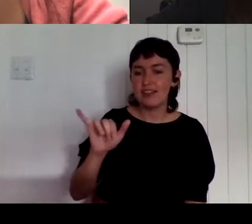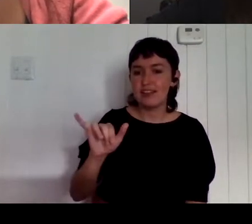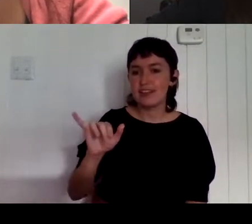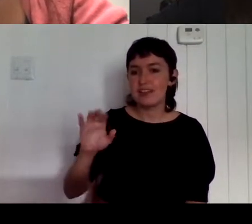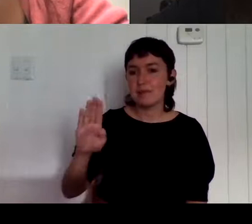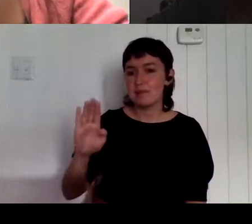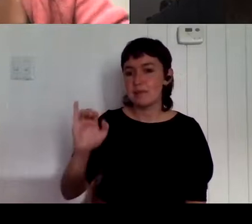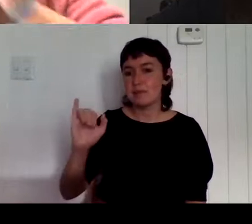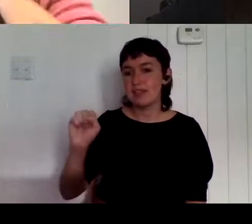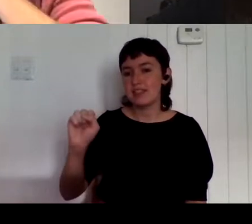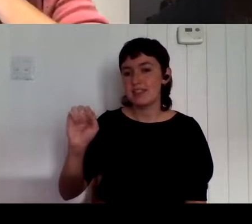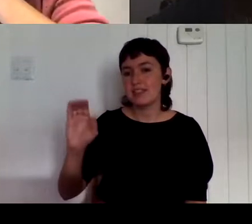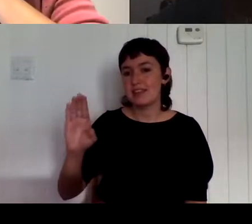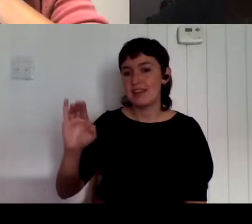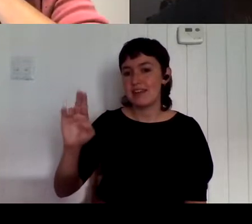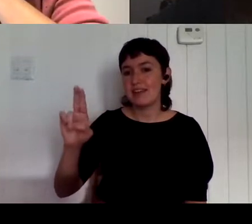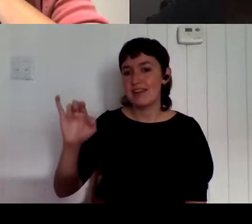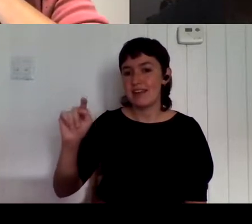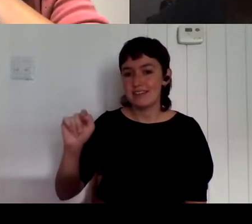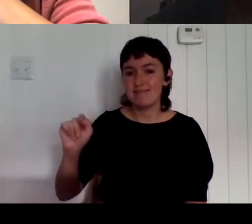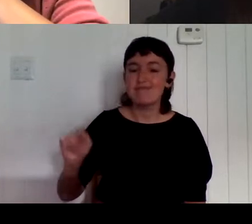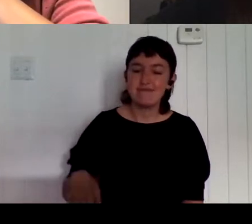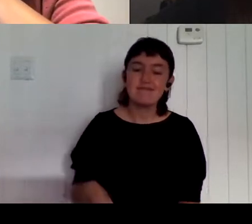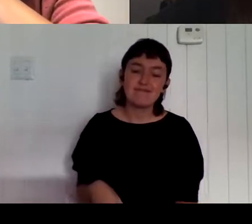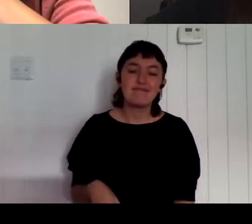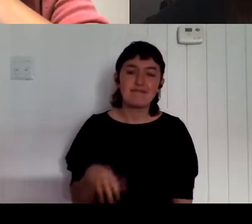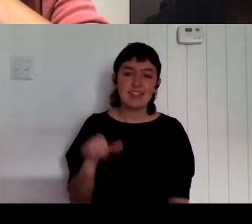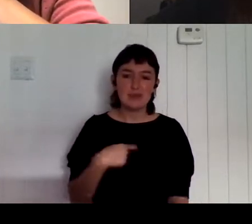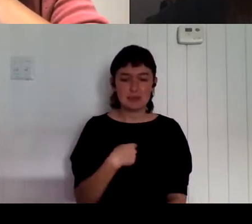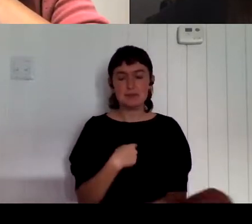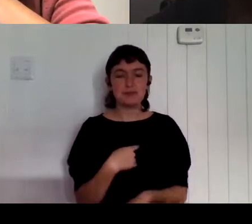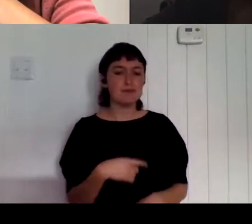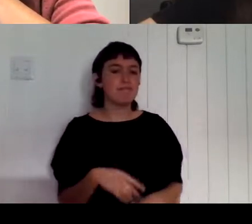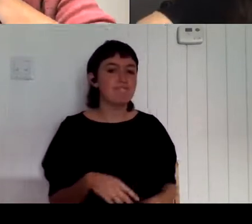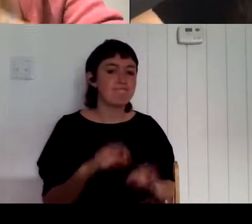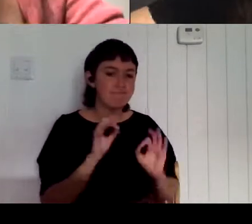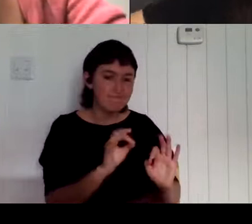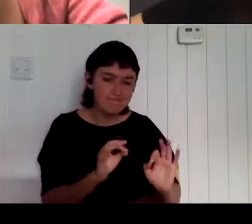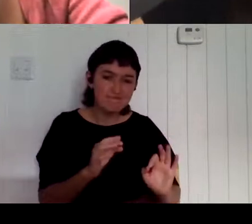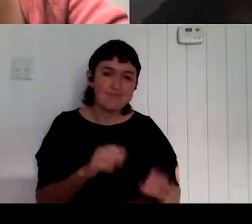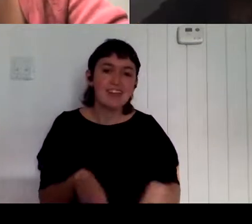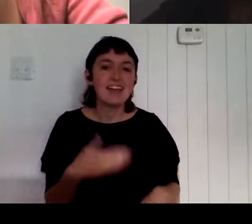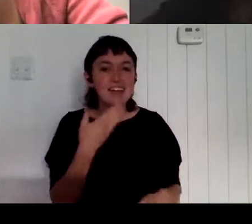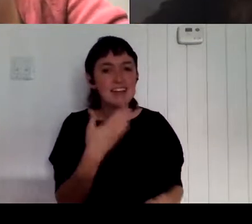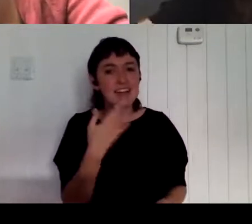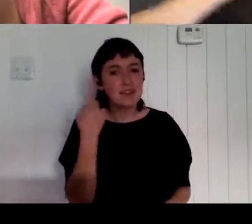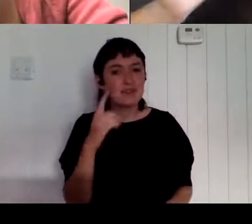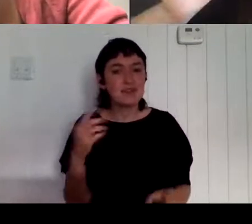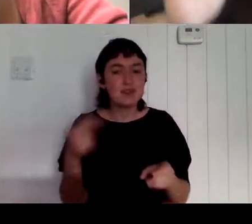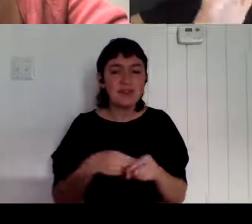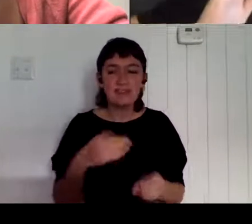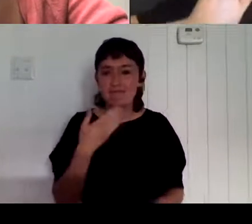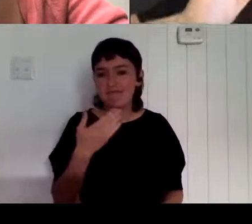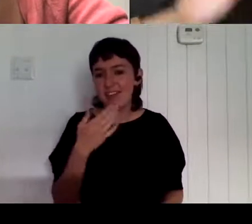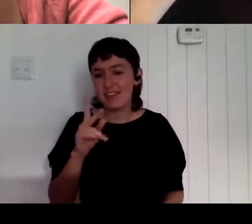try? But Dr. Jelly Biscuits. That's me. Beautiful. Sounds good. Yeah. Well, thank you again for joining us. Thanks again, Kay. Everybody